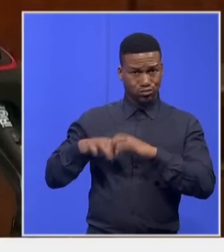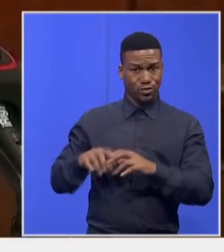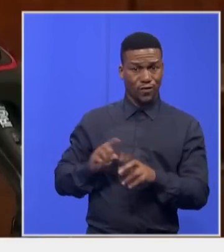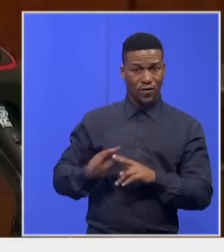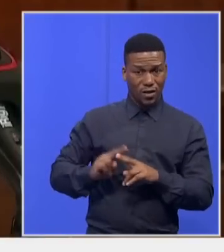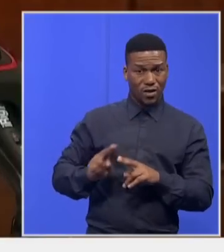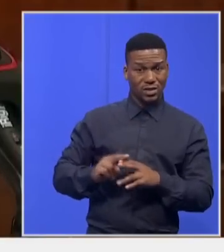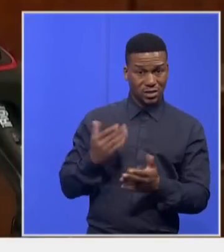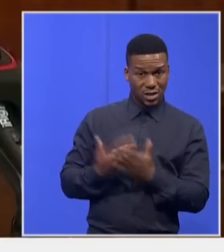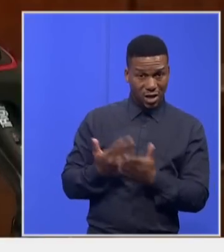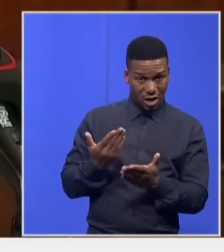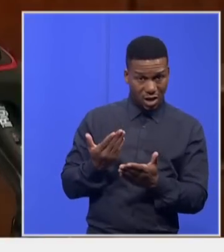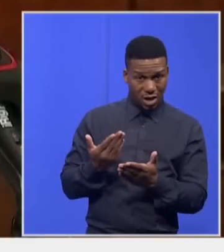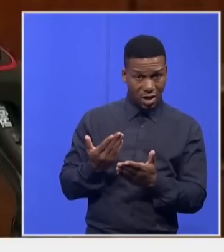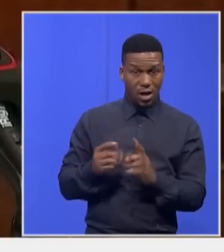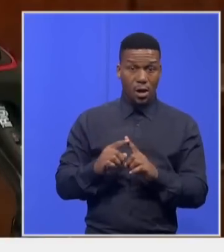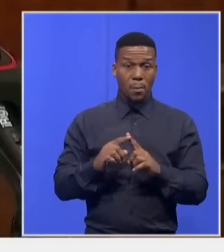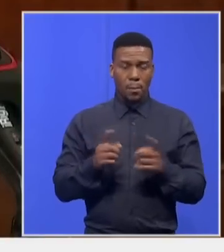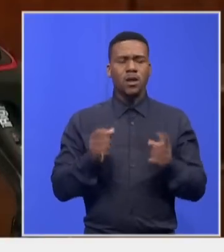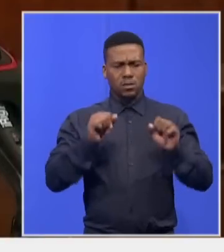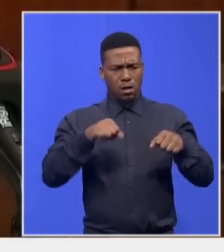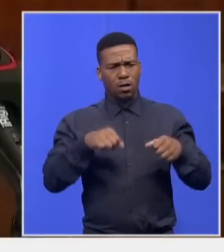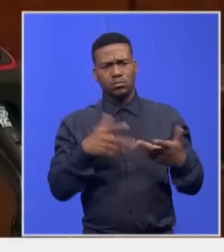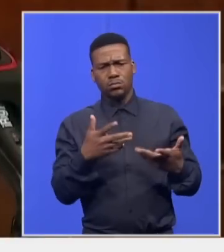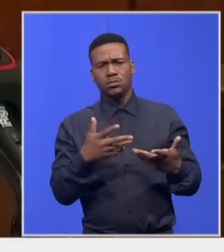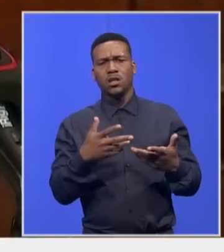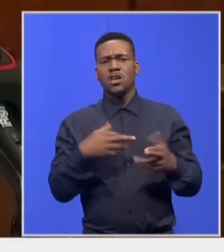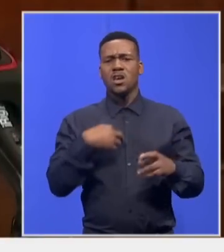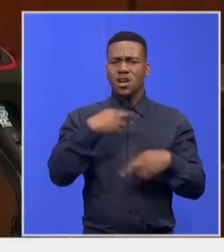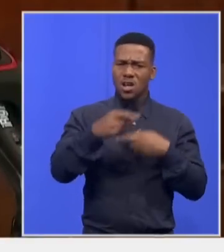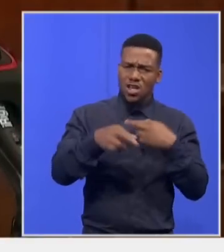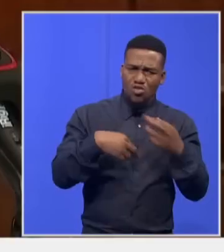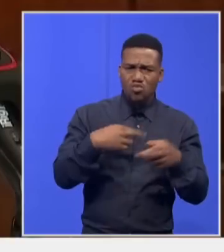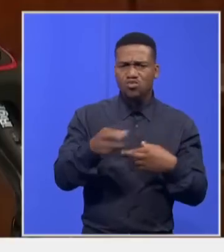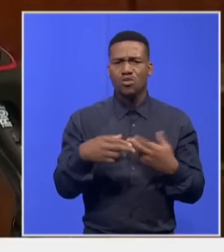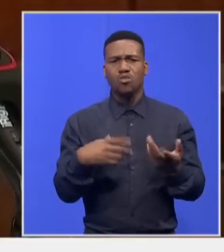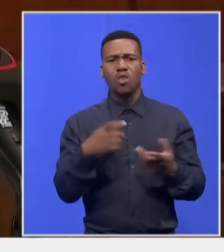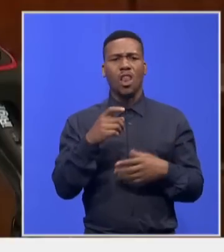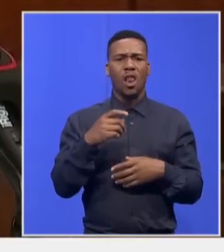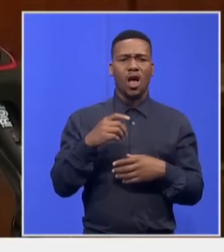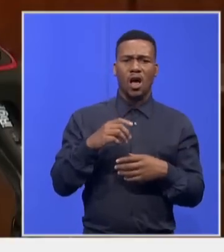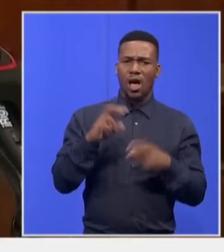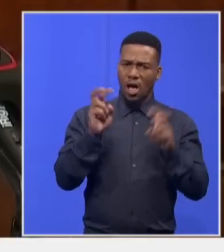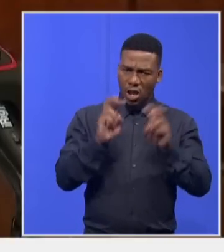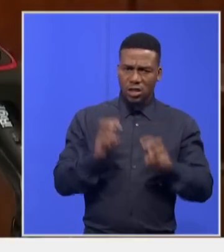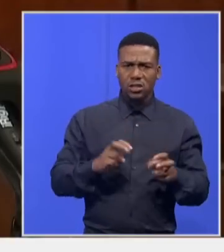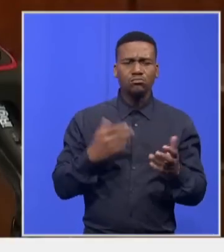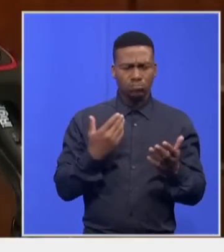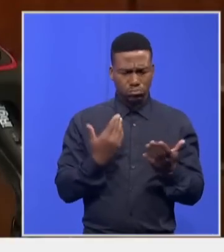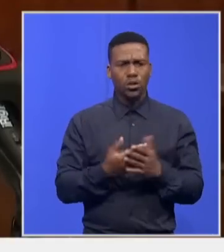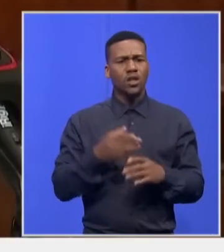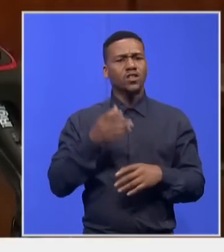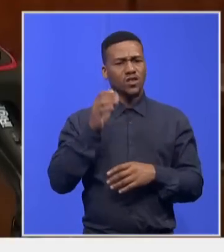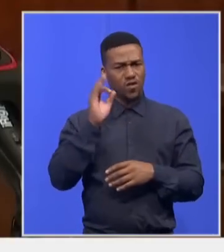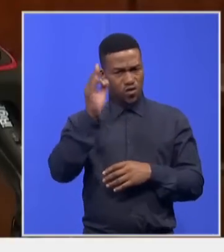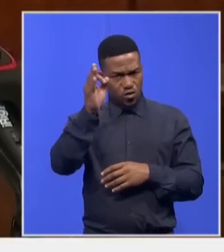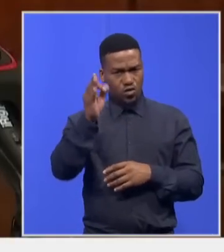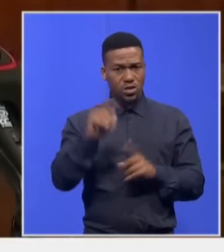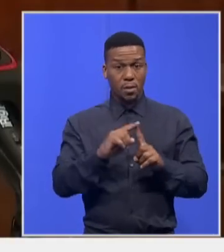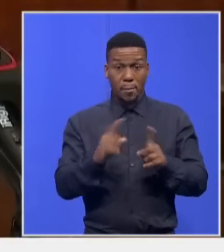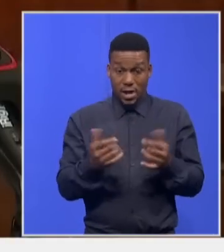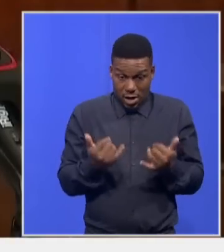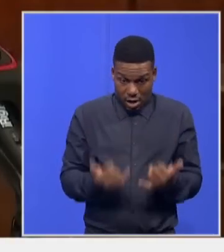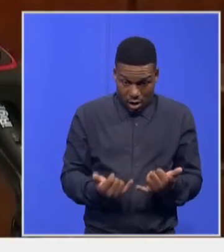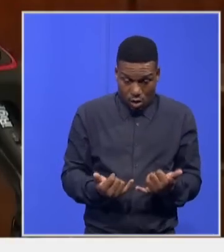way, renewables is the future. You can see the aggregate share of the energy mix is growing exponentially. But you are sitting with a